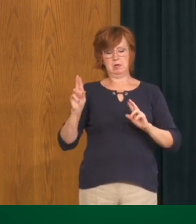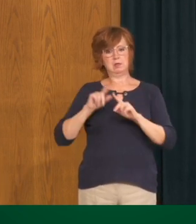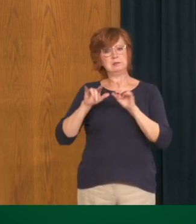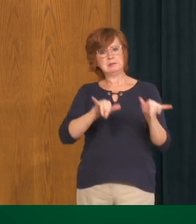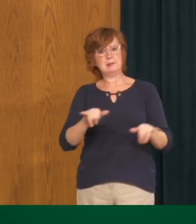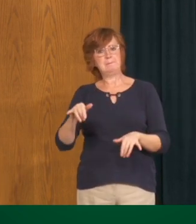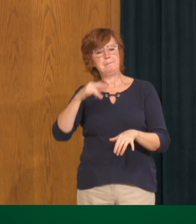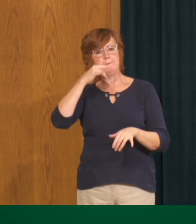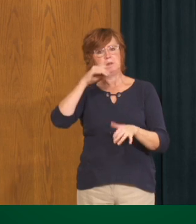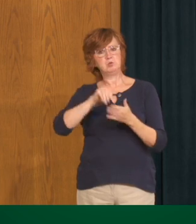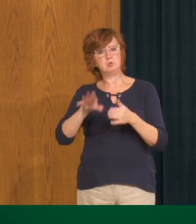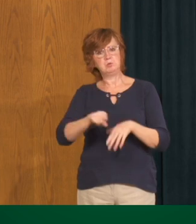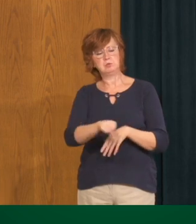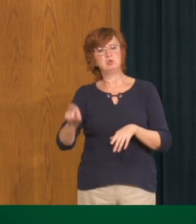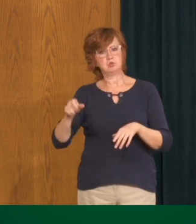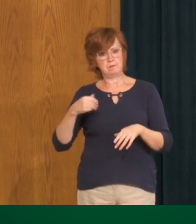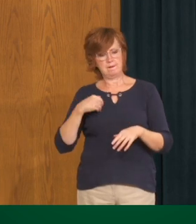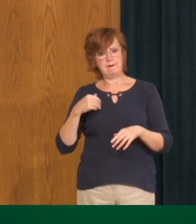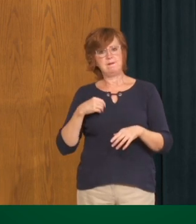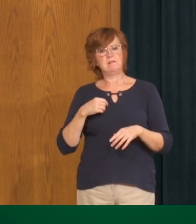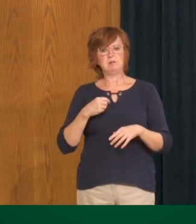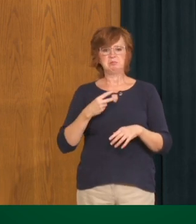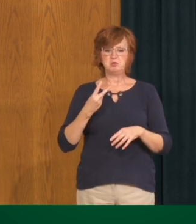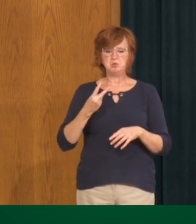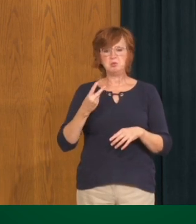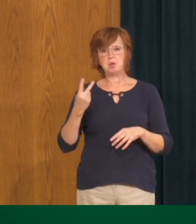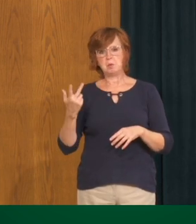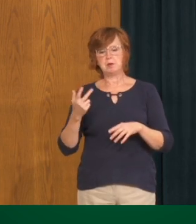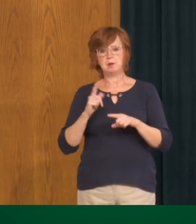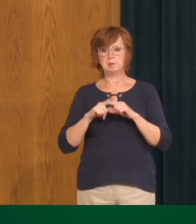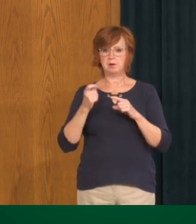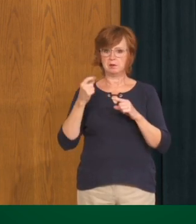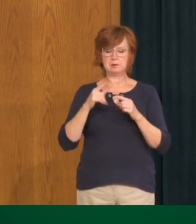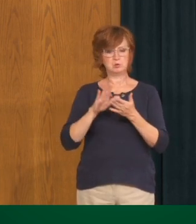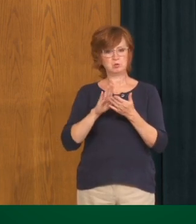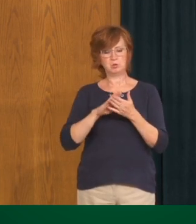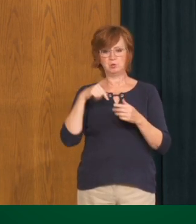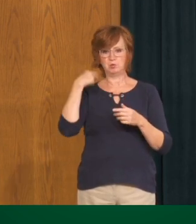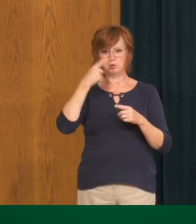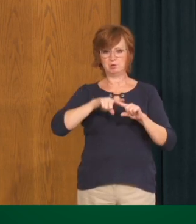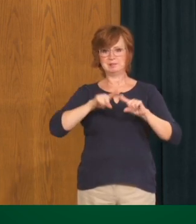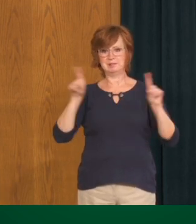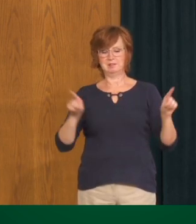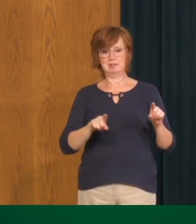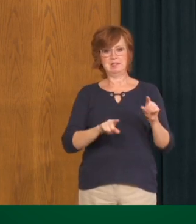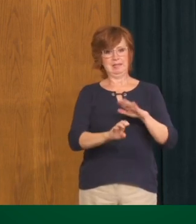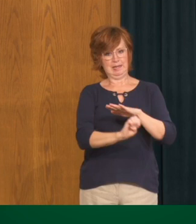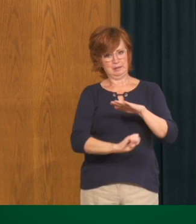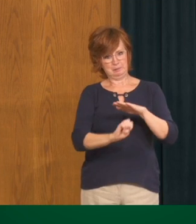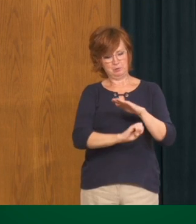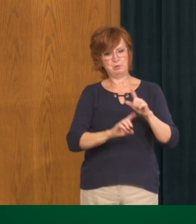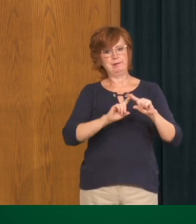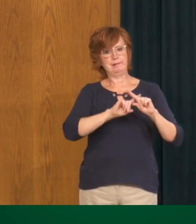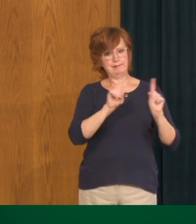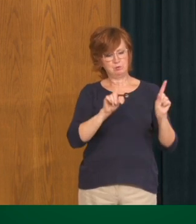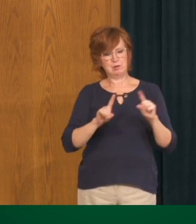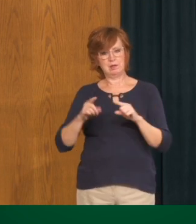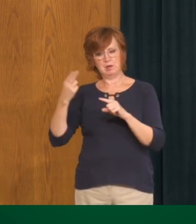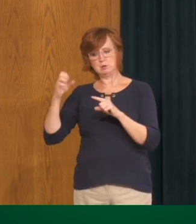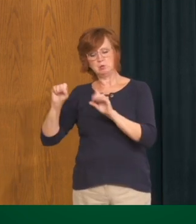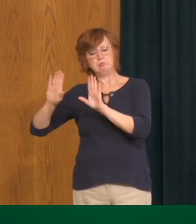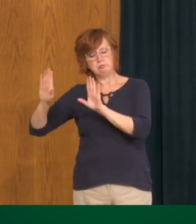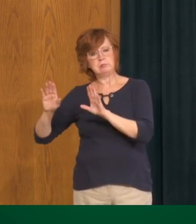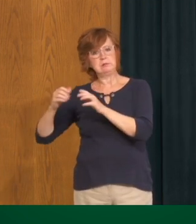not like a public place. They are a place where you sit with the same cohort, especially K to 8, and high schools, you may be